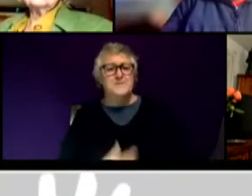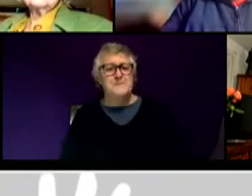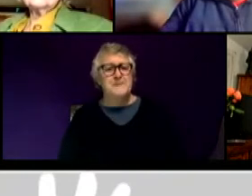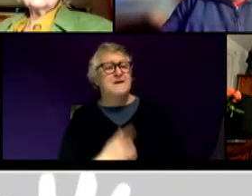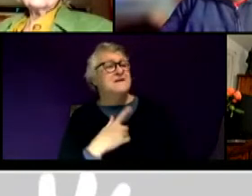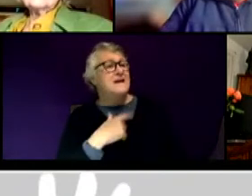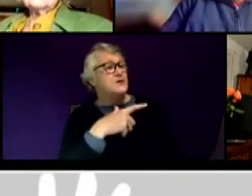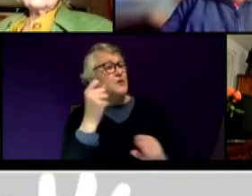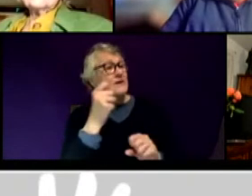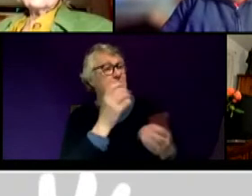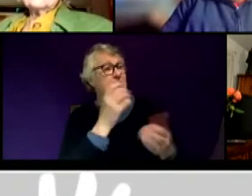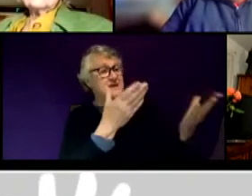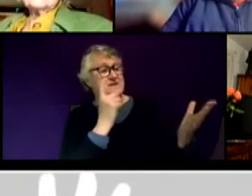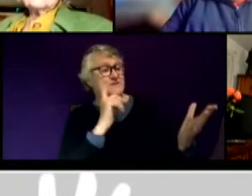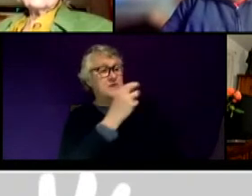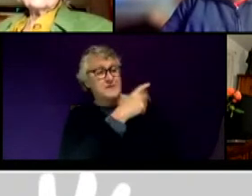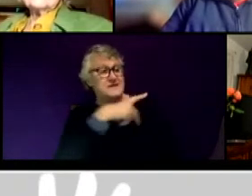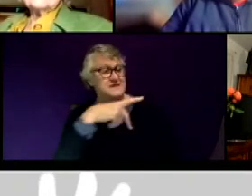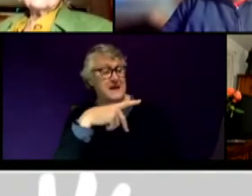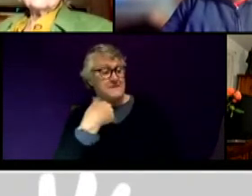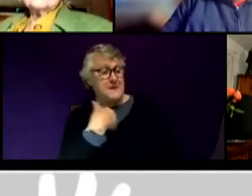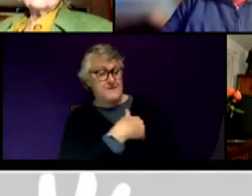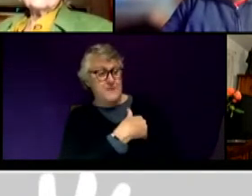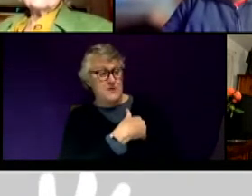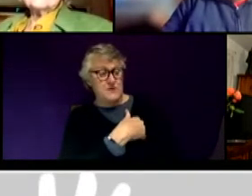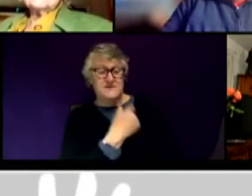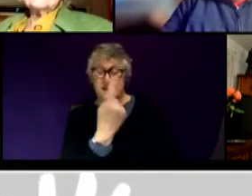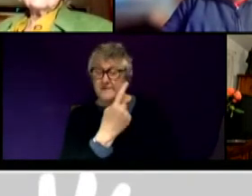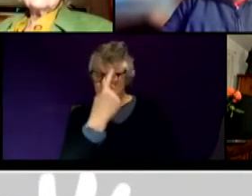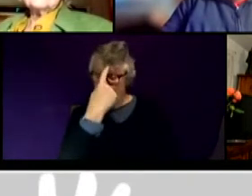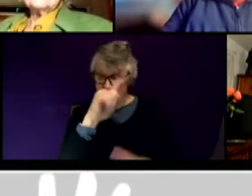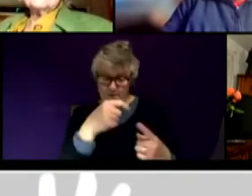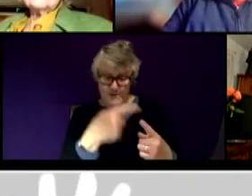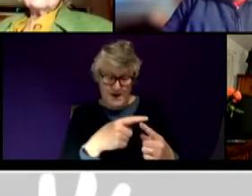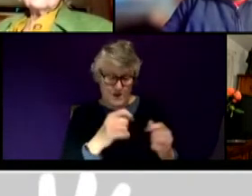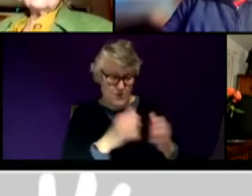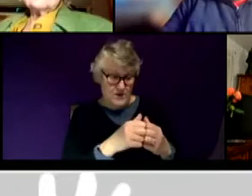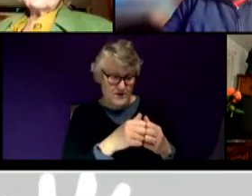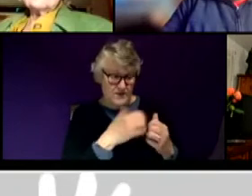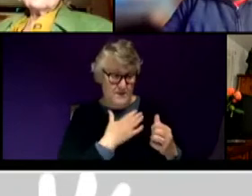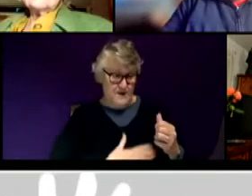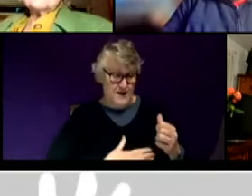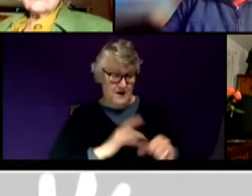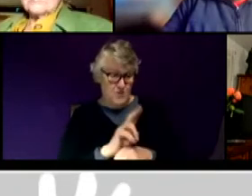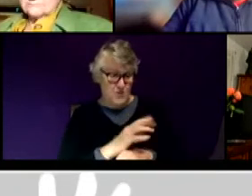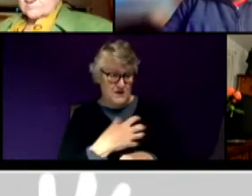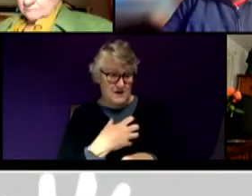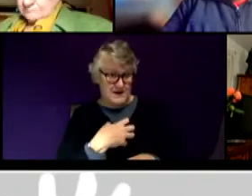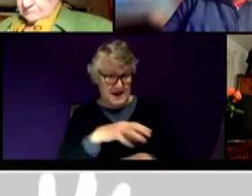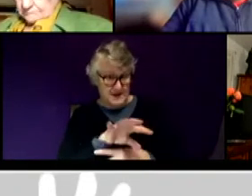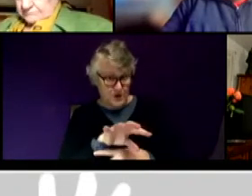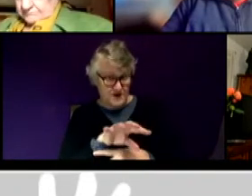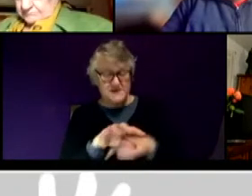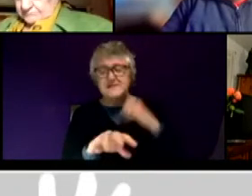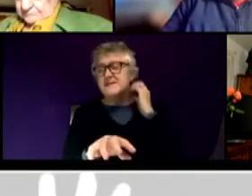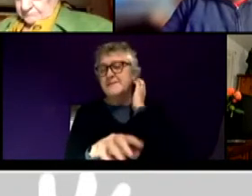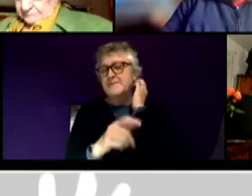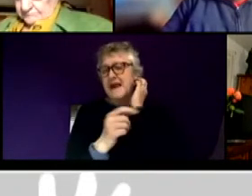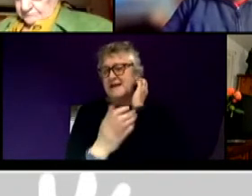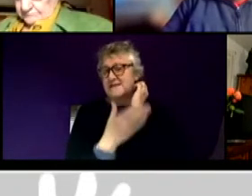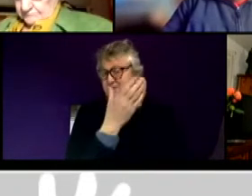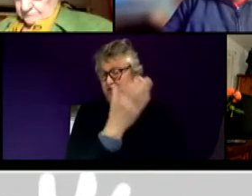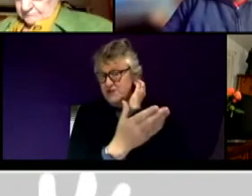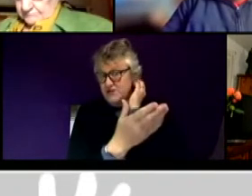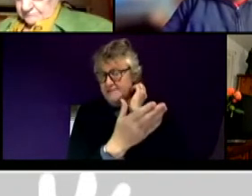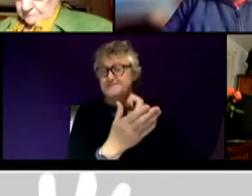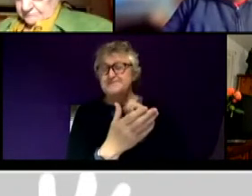members, something to think about on the body-worn cameras. It was a suggestion for my PCCEP members. Instead